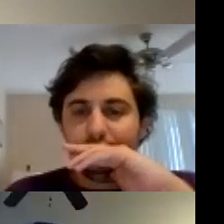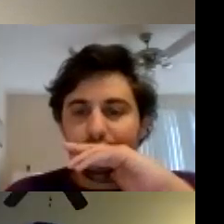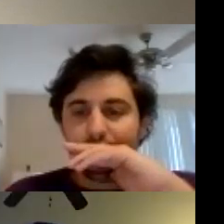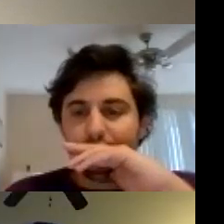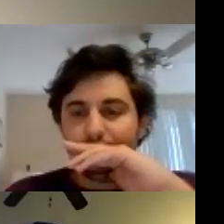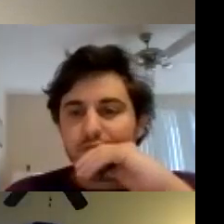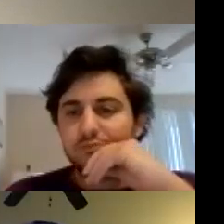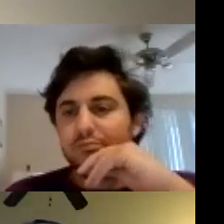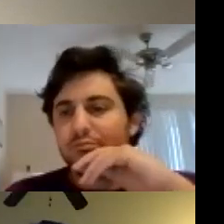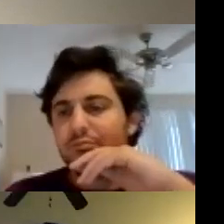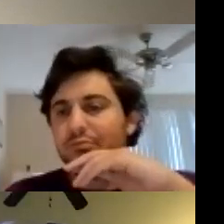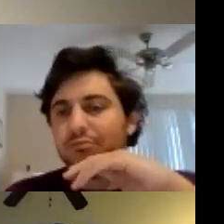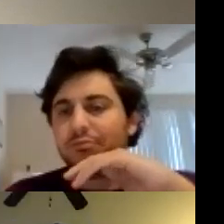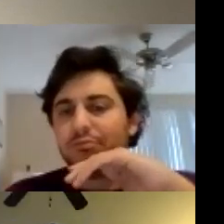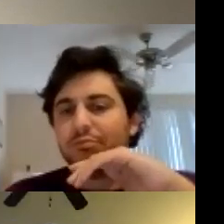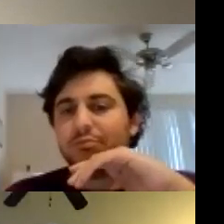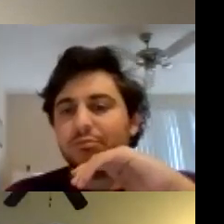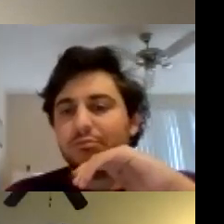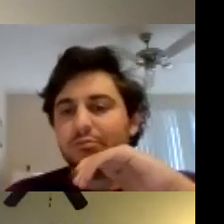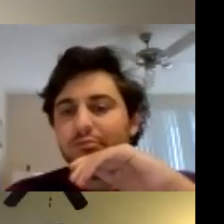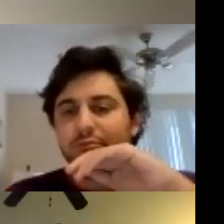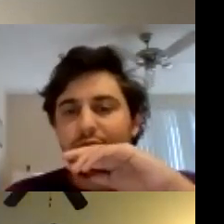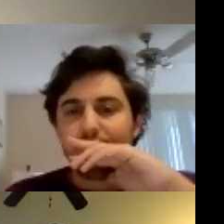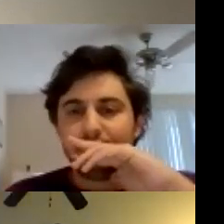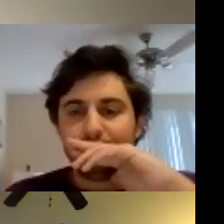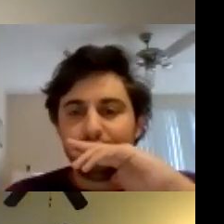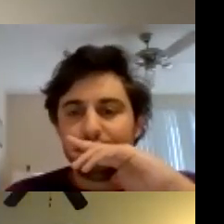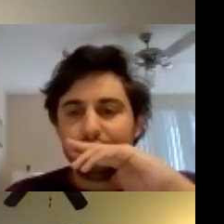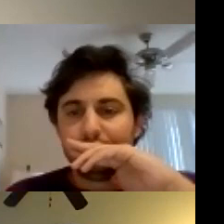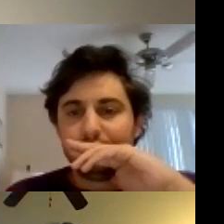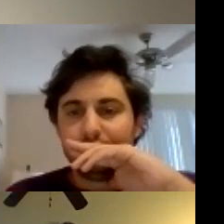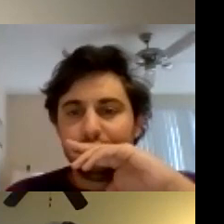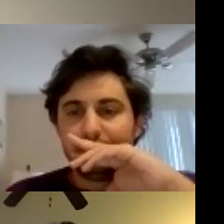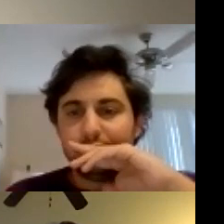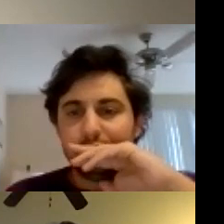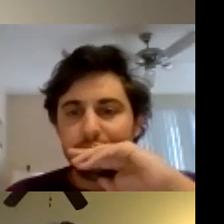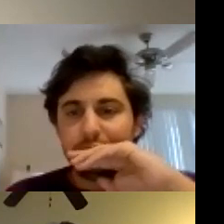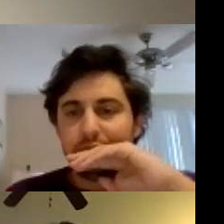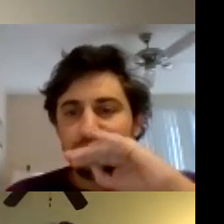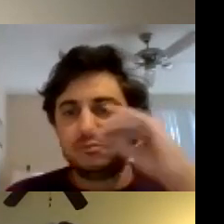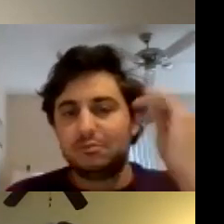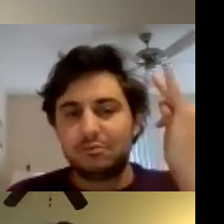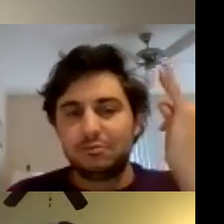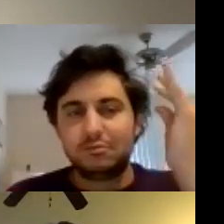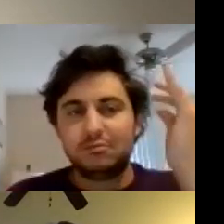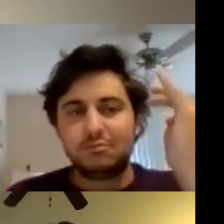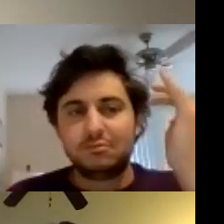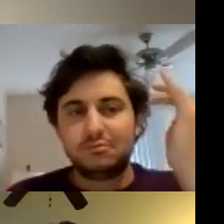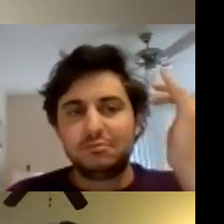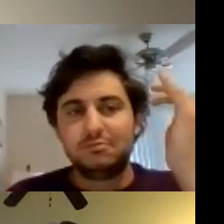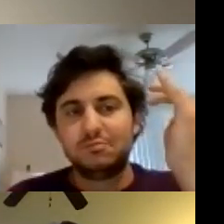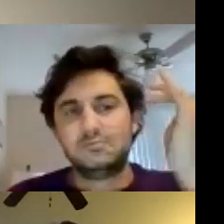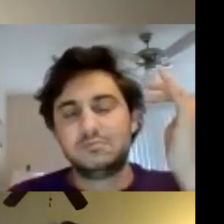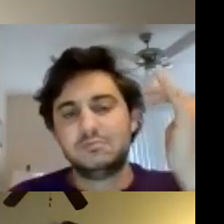with other transit providers in the Valley to create some kind of a transit plan?